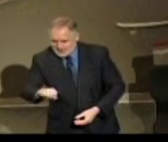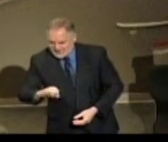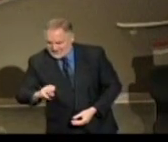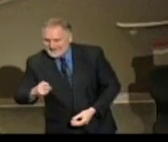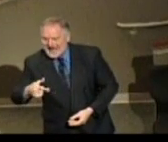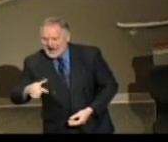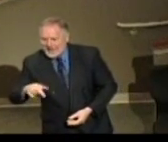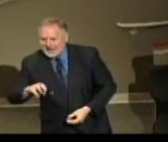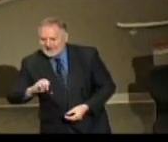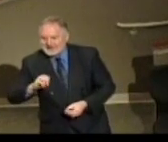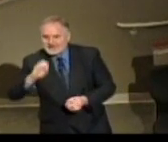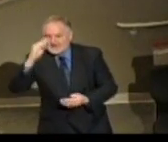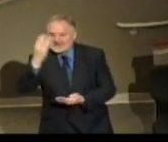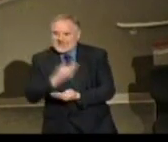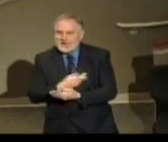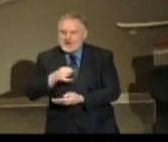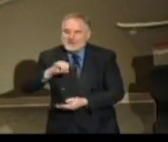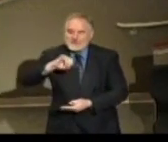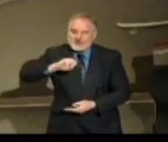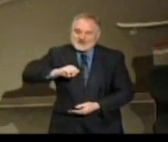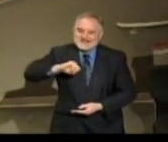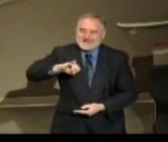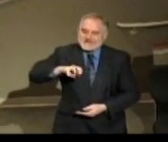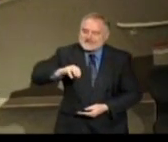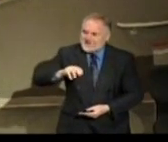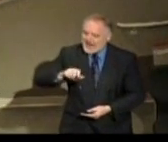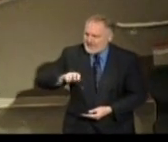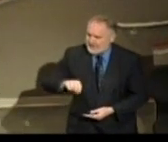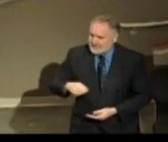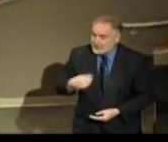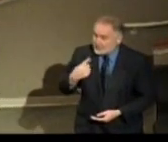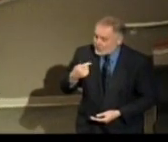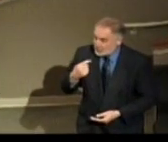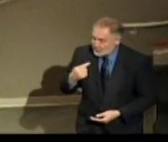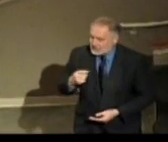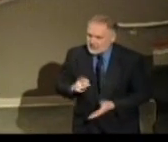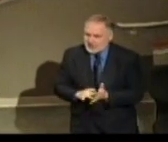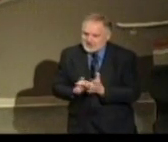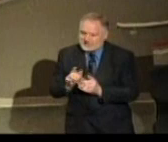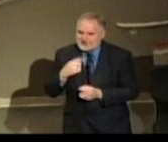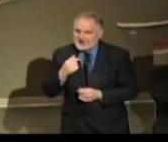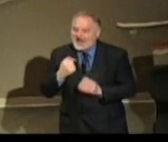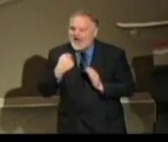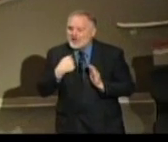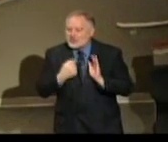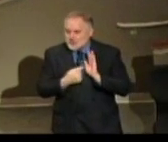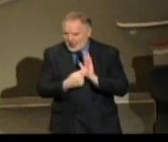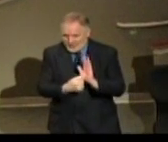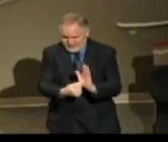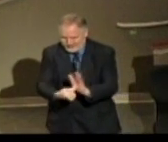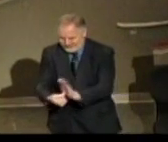of Simon. Boy, now get this. They said, who is it? And Jesus said, I'll show you.